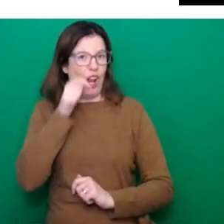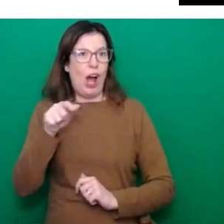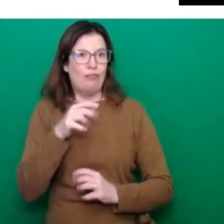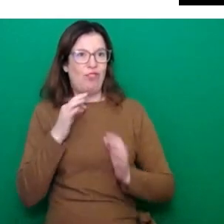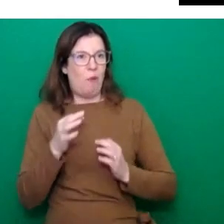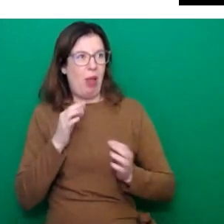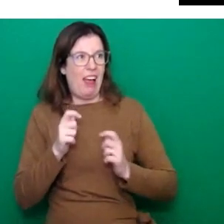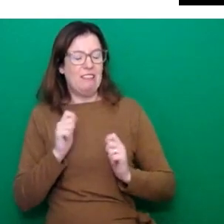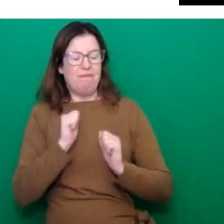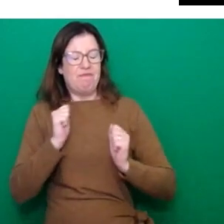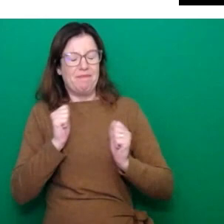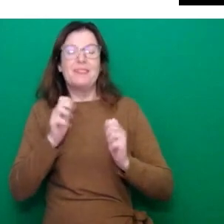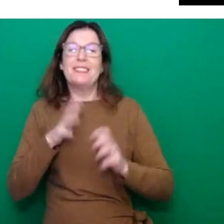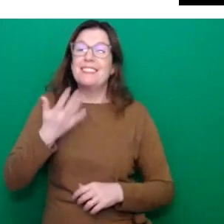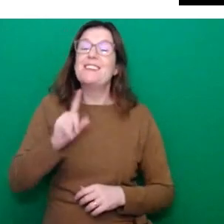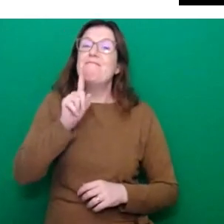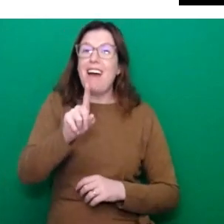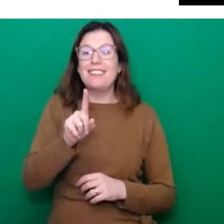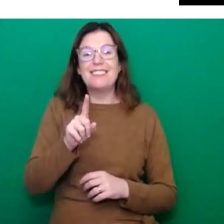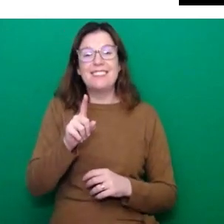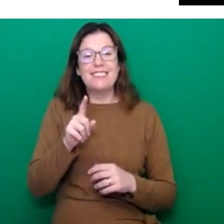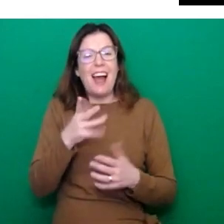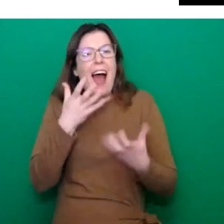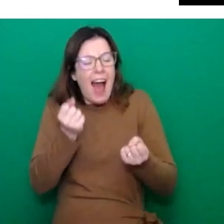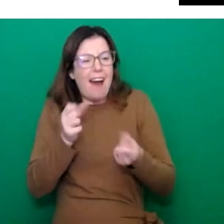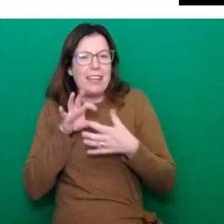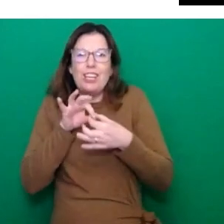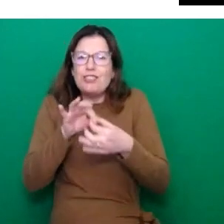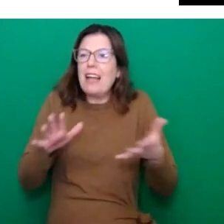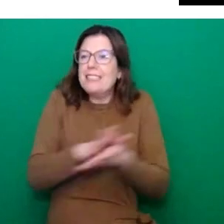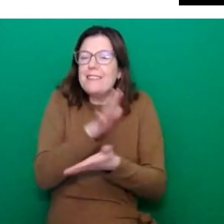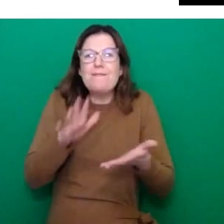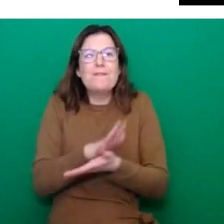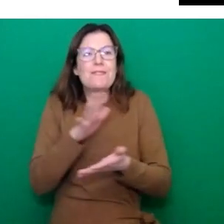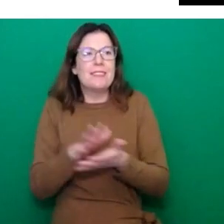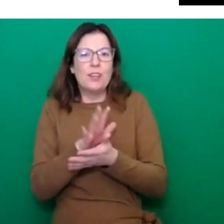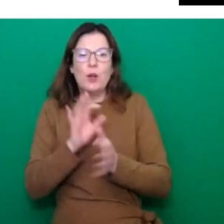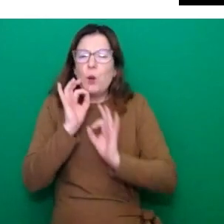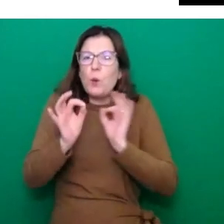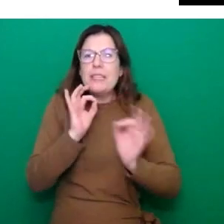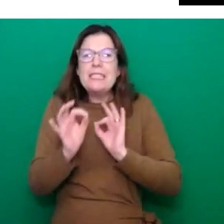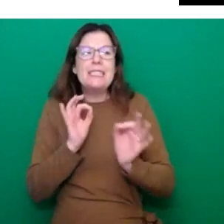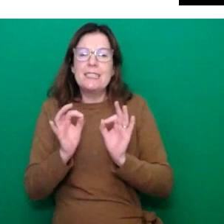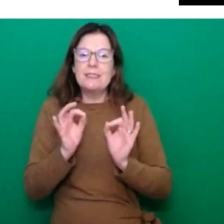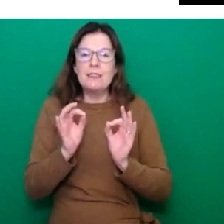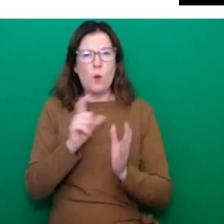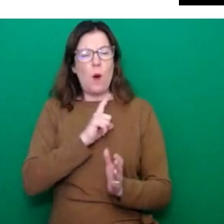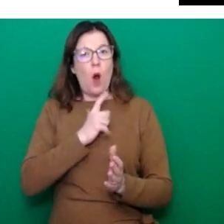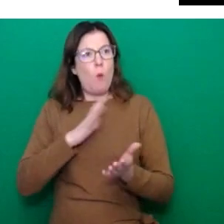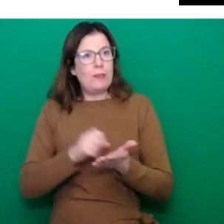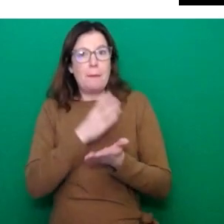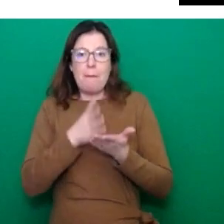hear, and lots of interactive activities and quizzes and things to make the